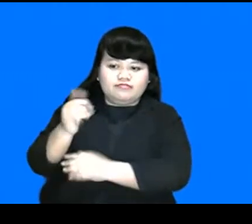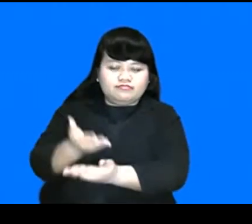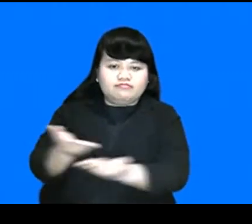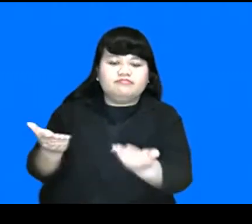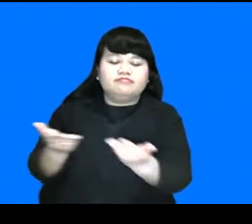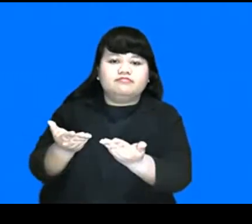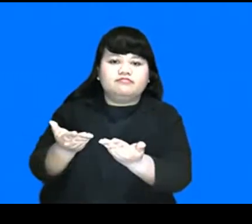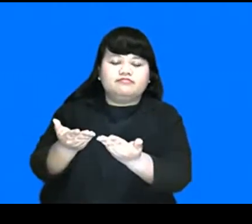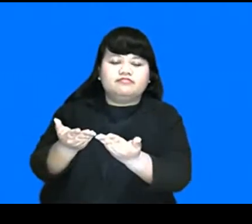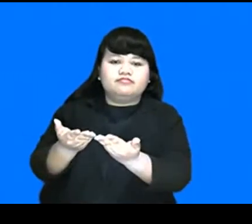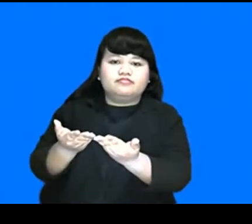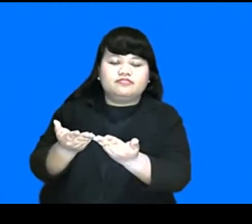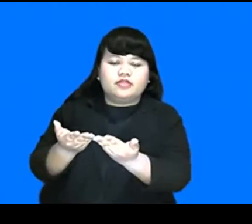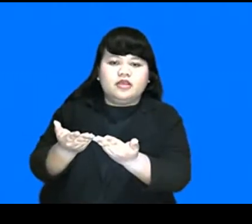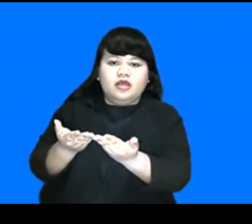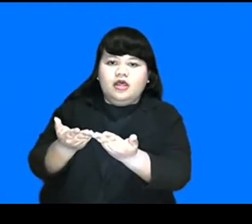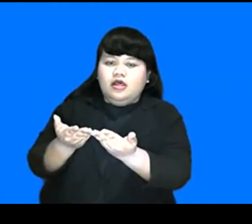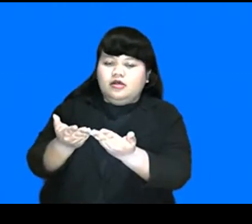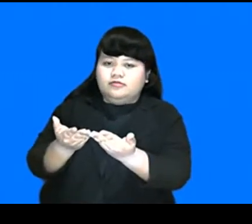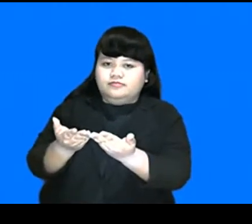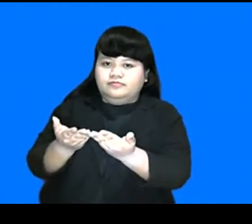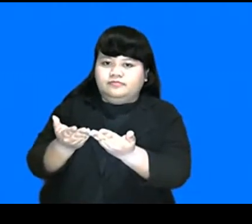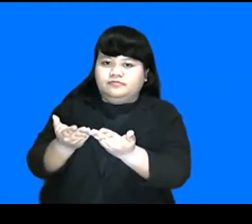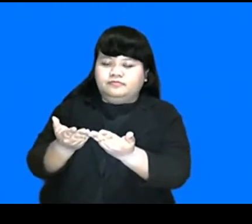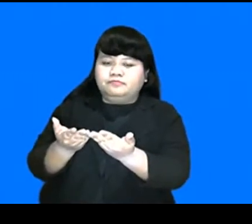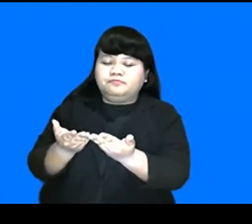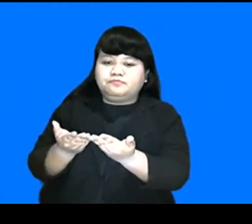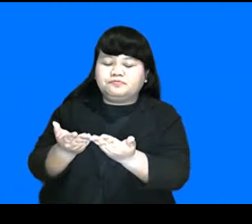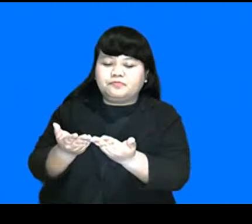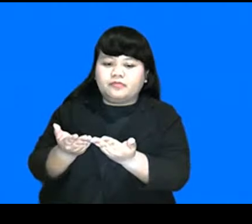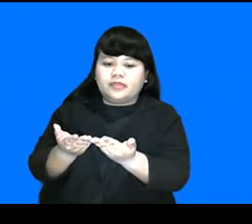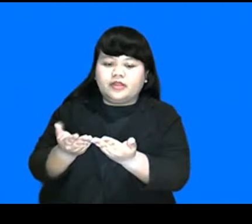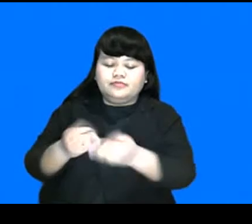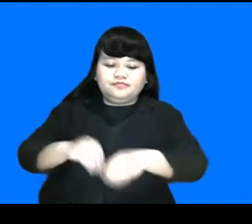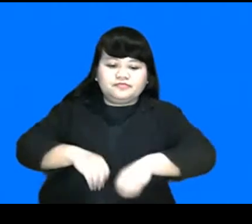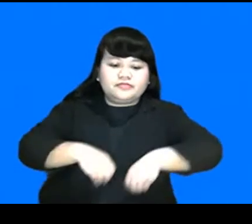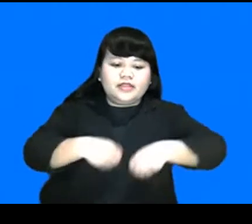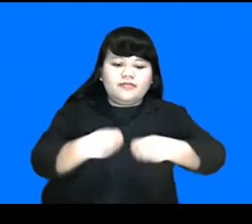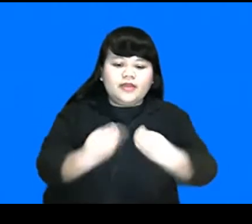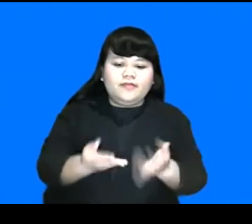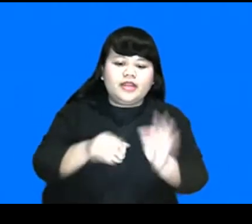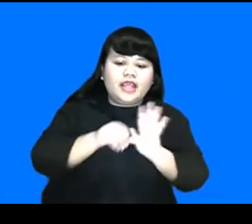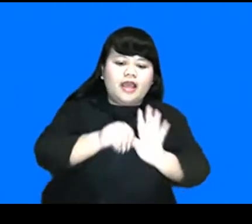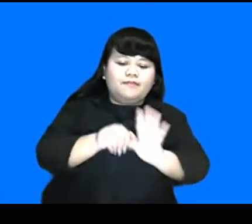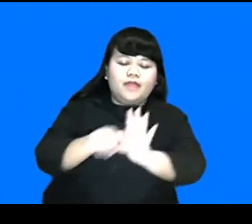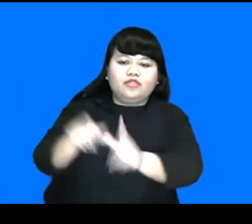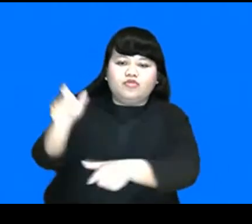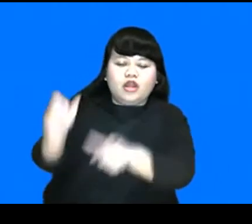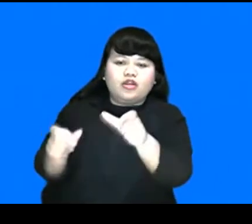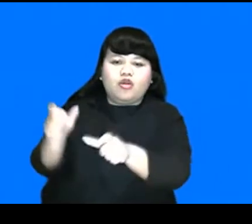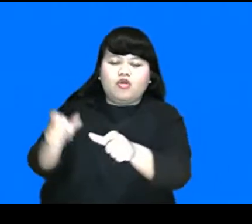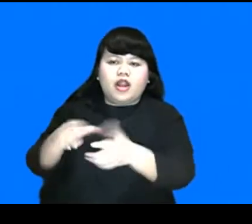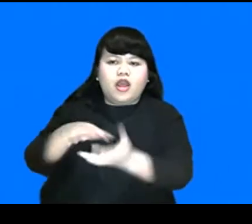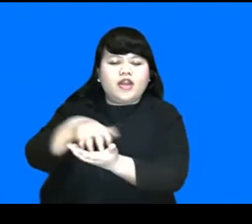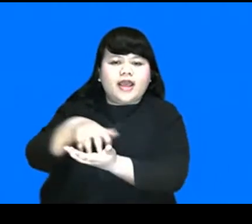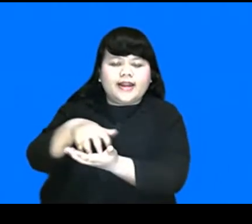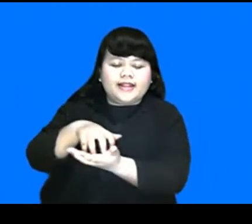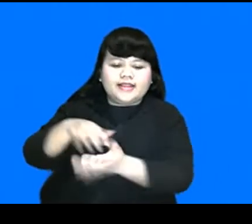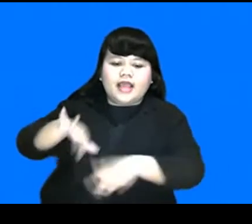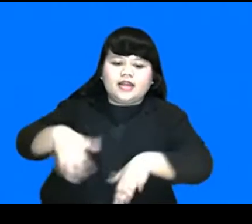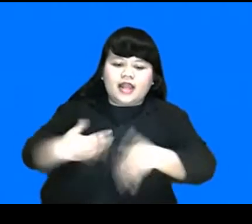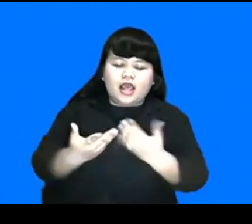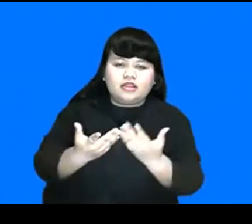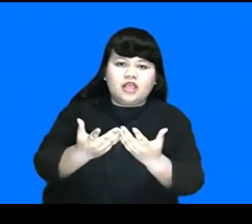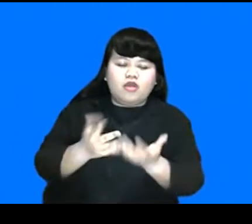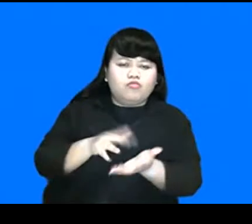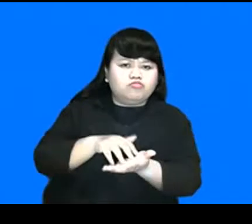helping more vulnerable people, especially women and also persons with disabilities. Thank you. Thank you